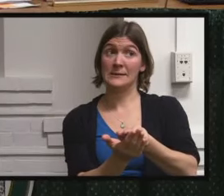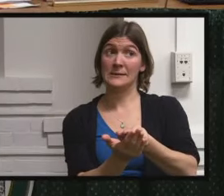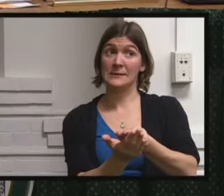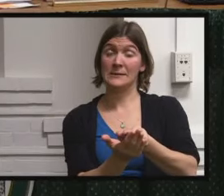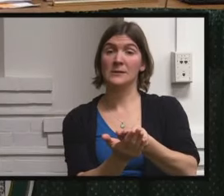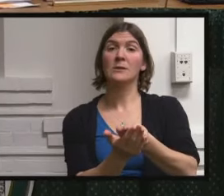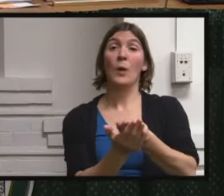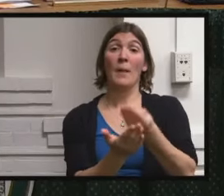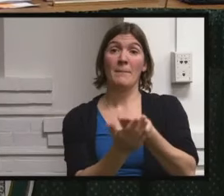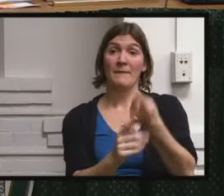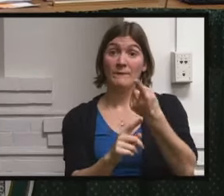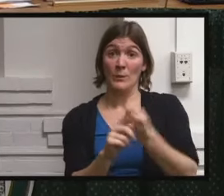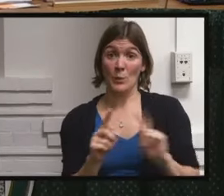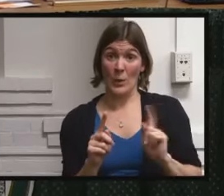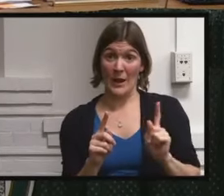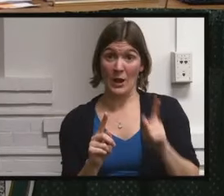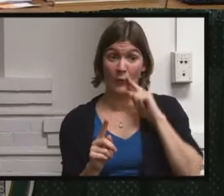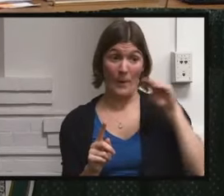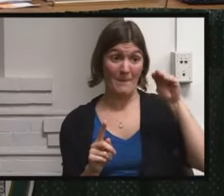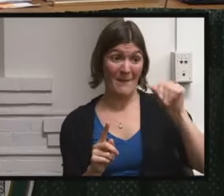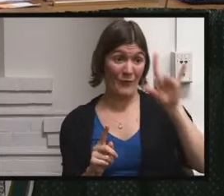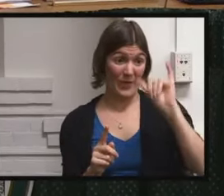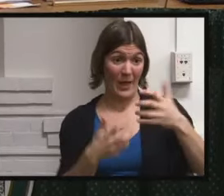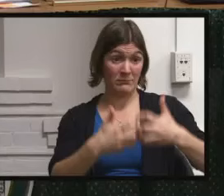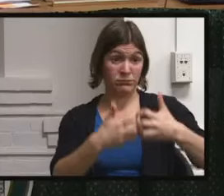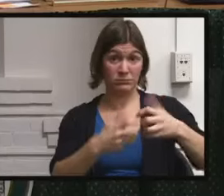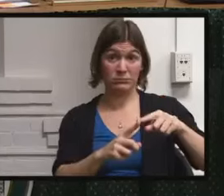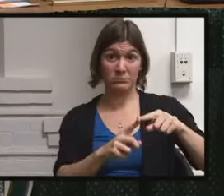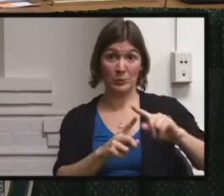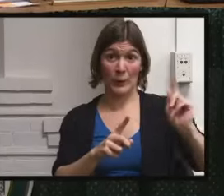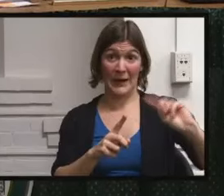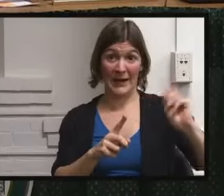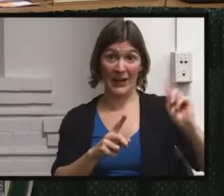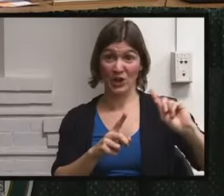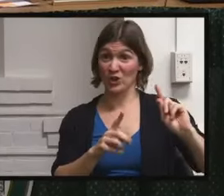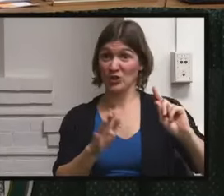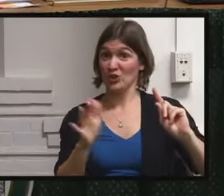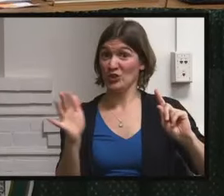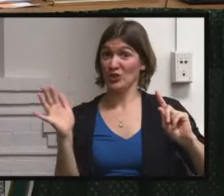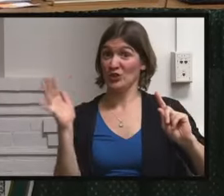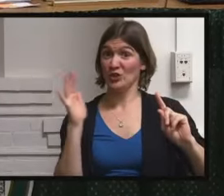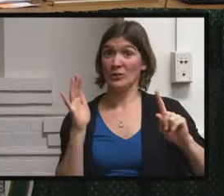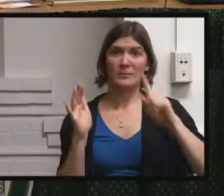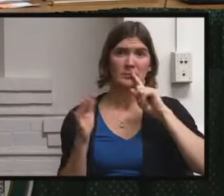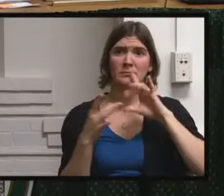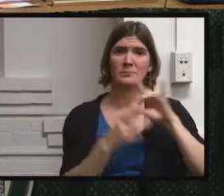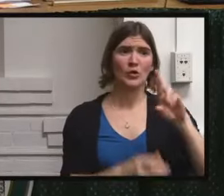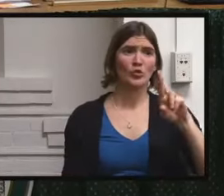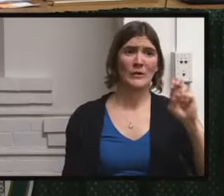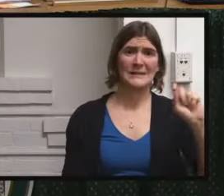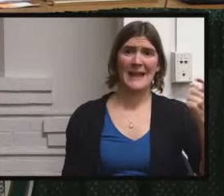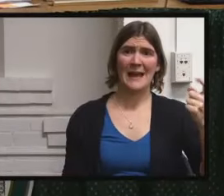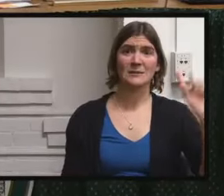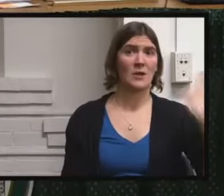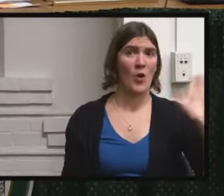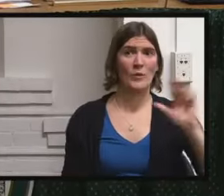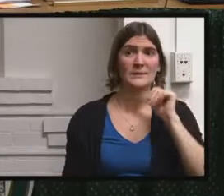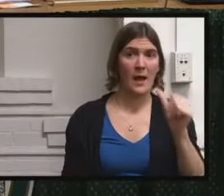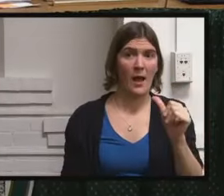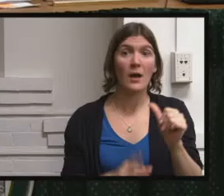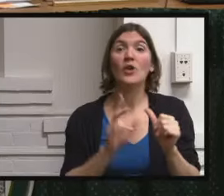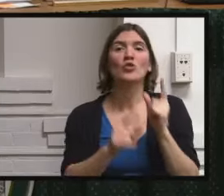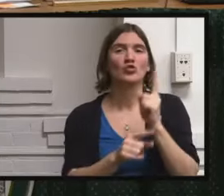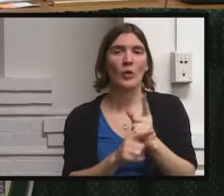the source of the money to pay for the new compressor, it's not real estate tax dollars, is it? That's correct. There is